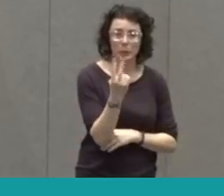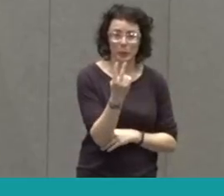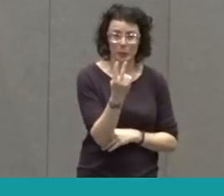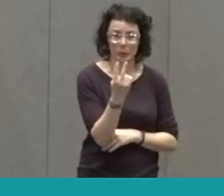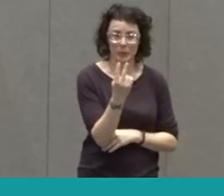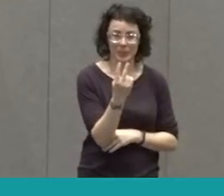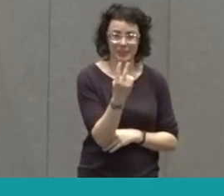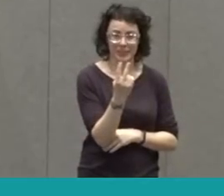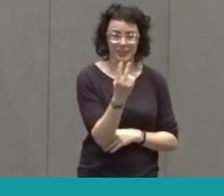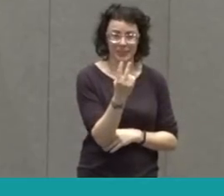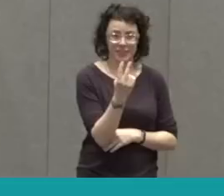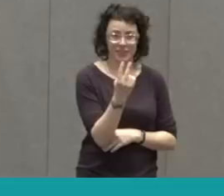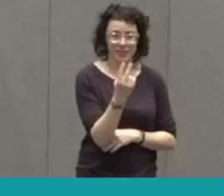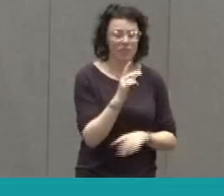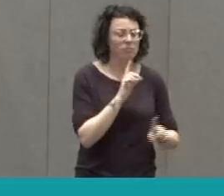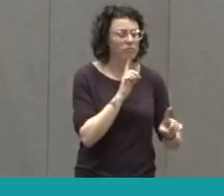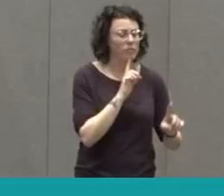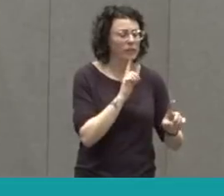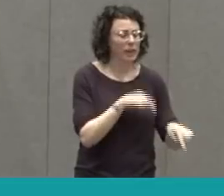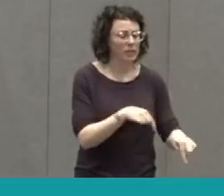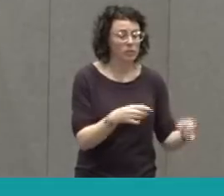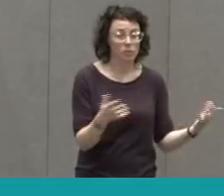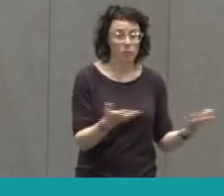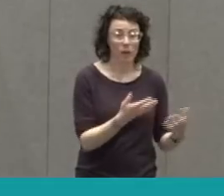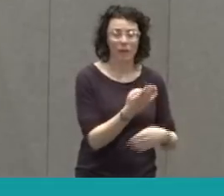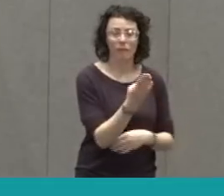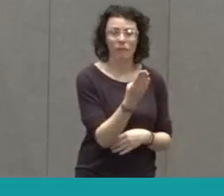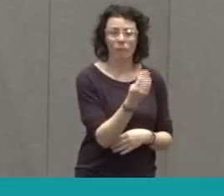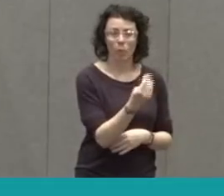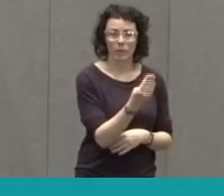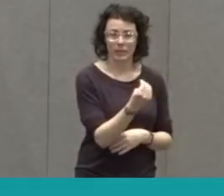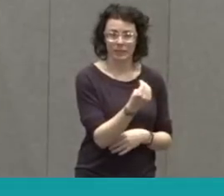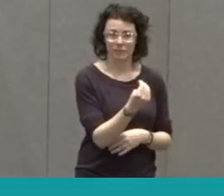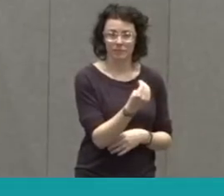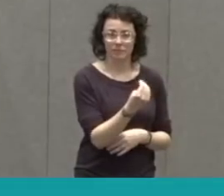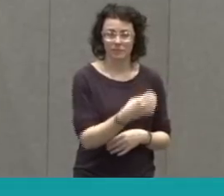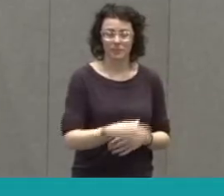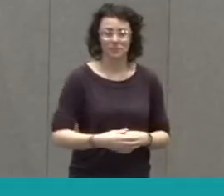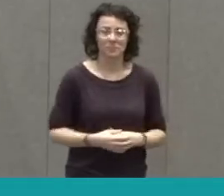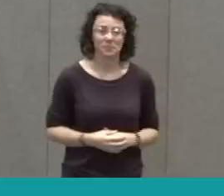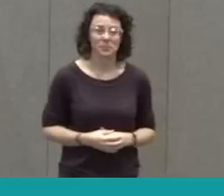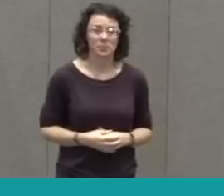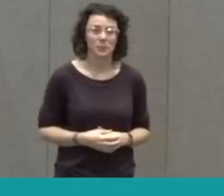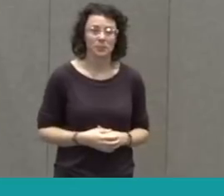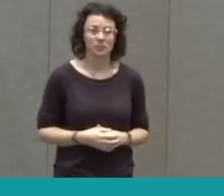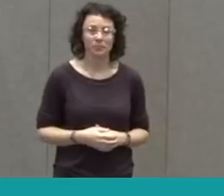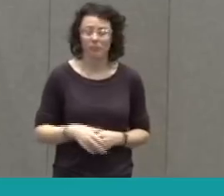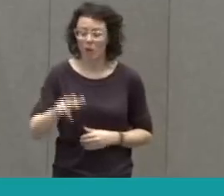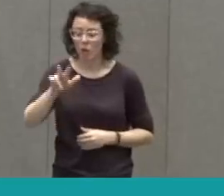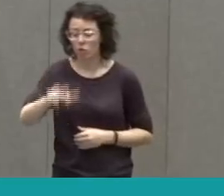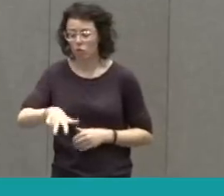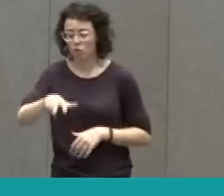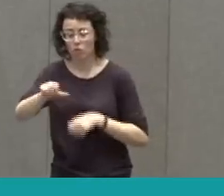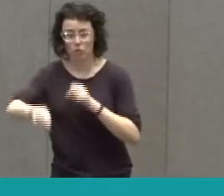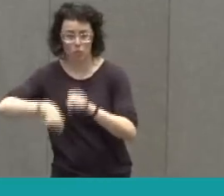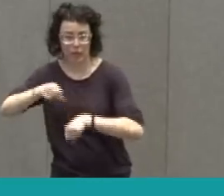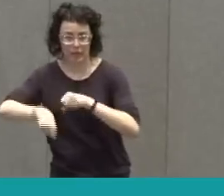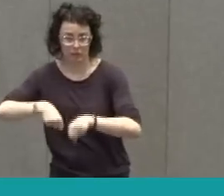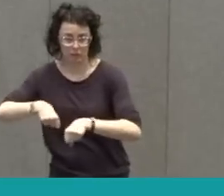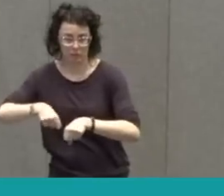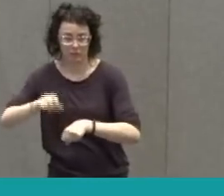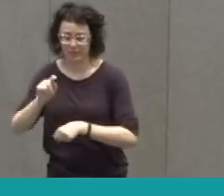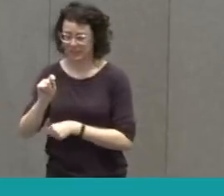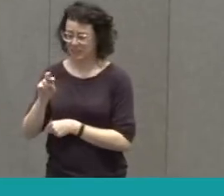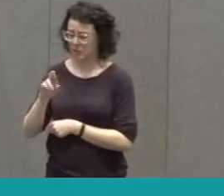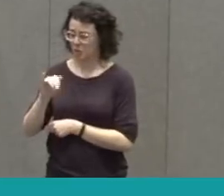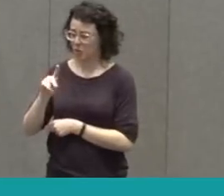to figure out that we have 14. Then for the trike, the tricycles, I've never heard of them as